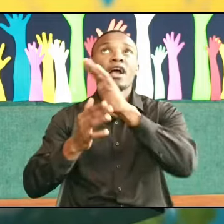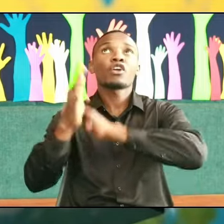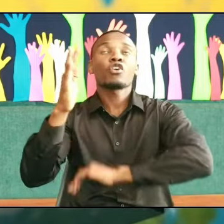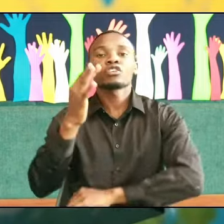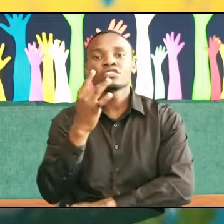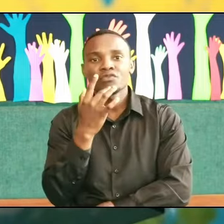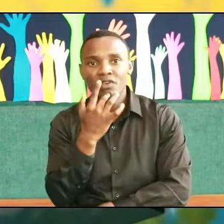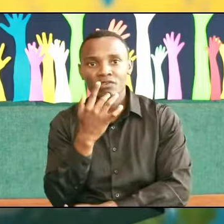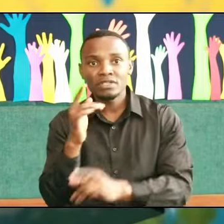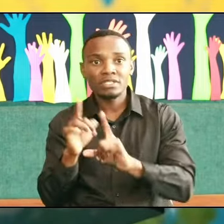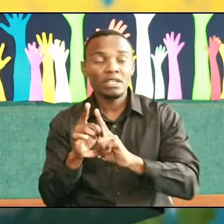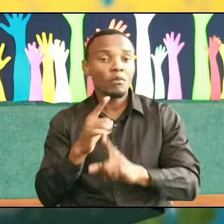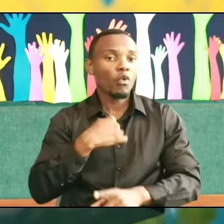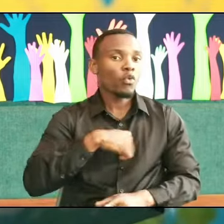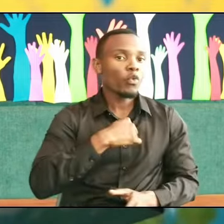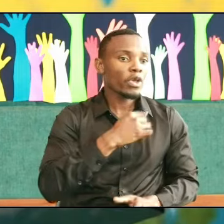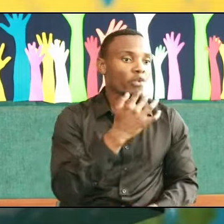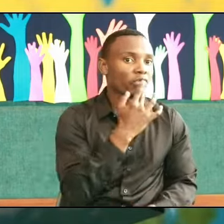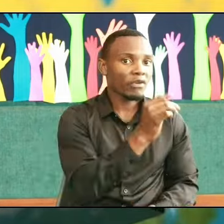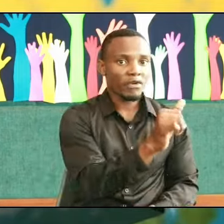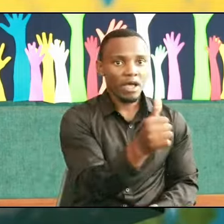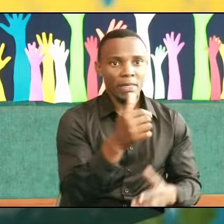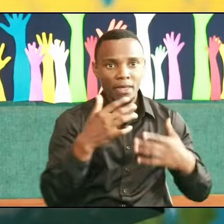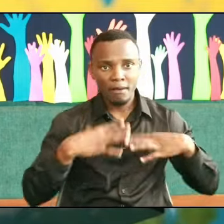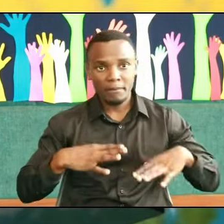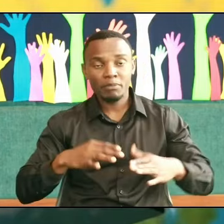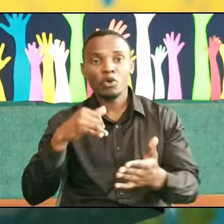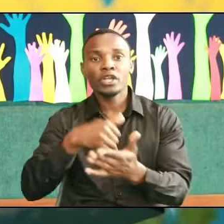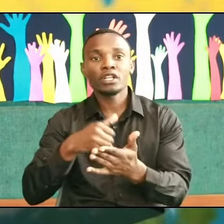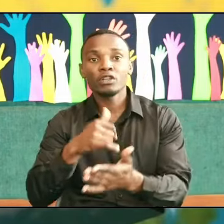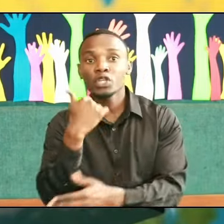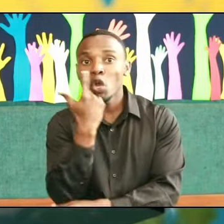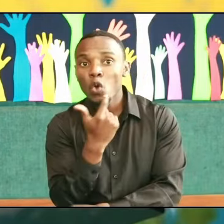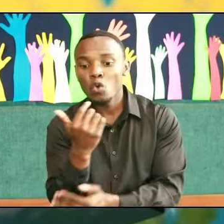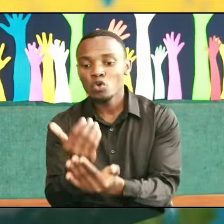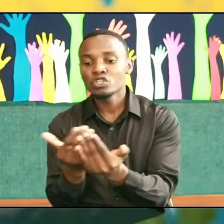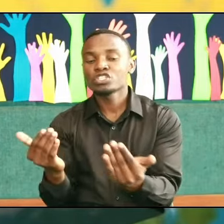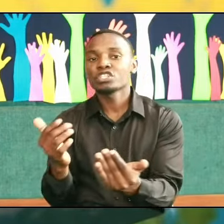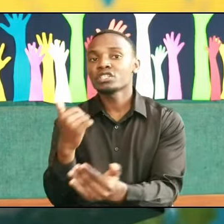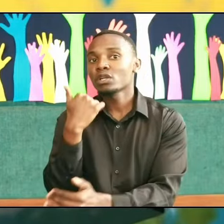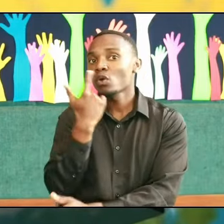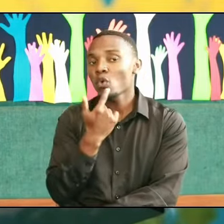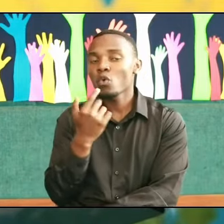will favor others, including the children who are at risk.